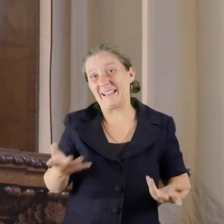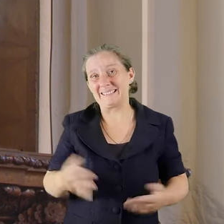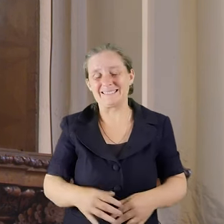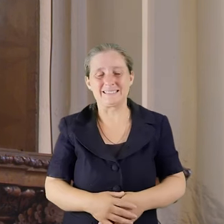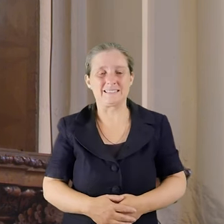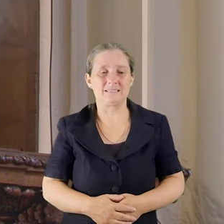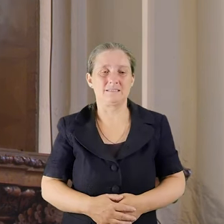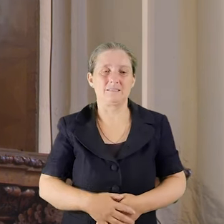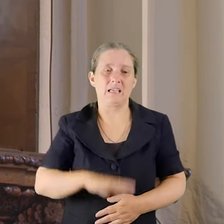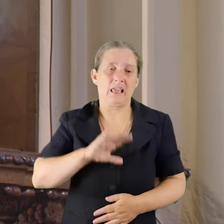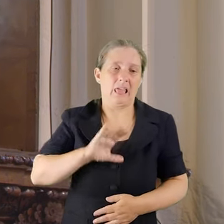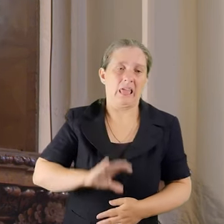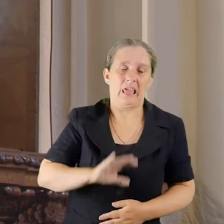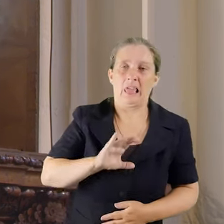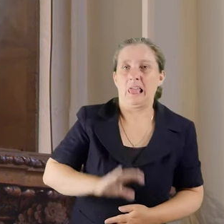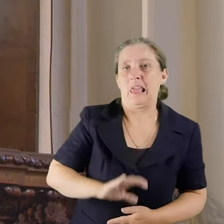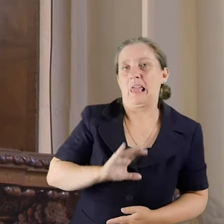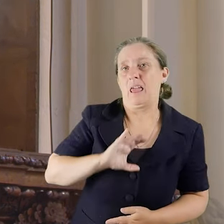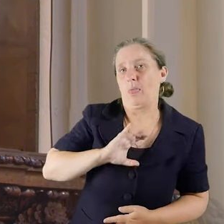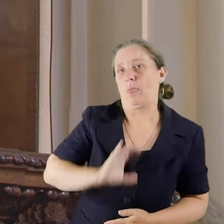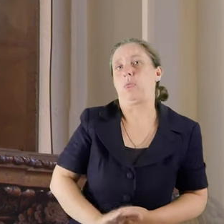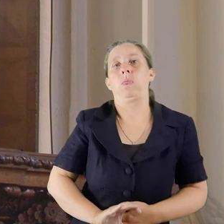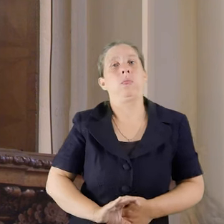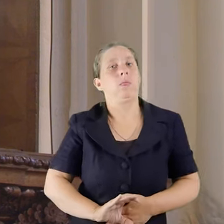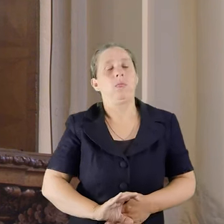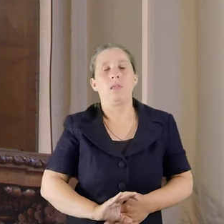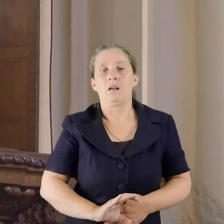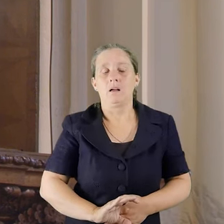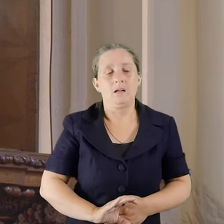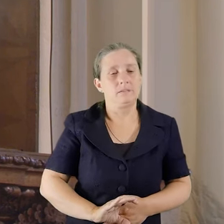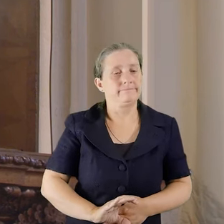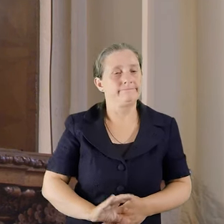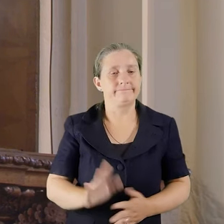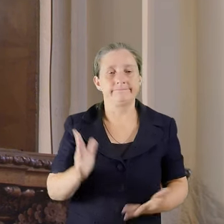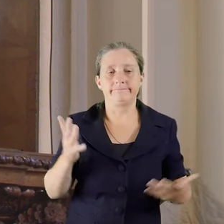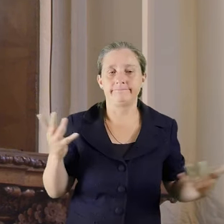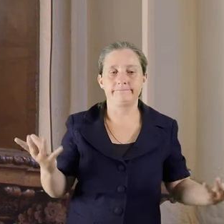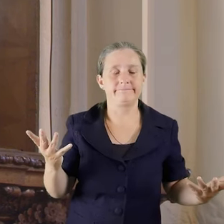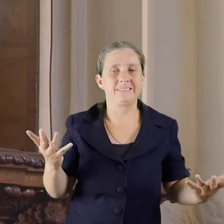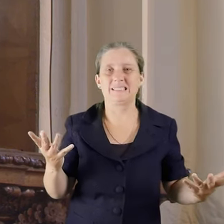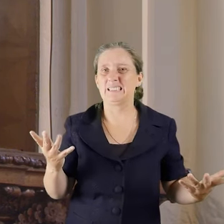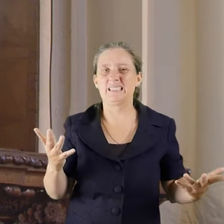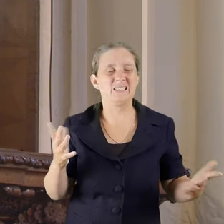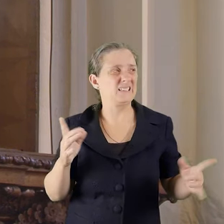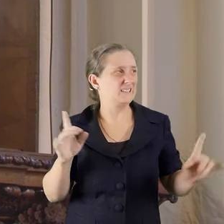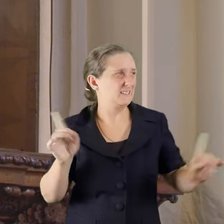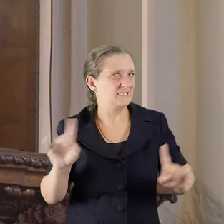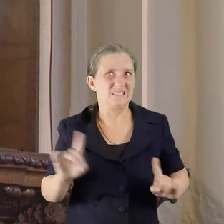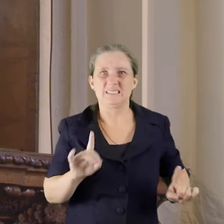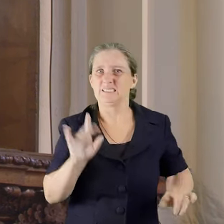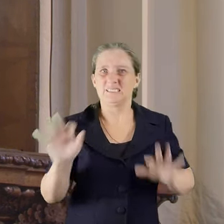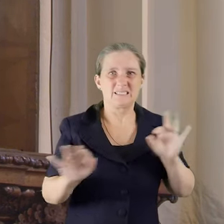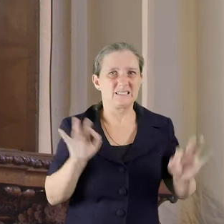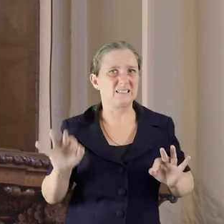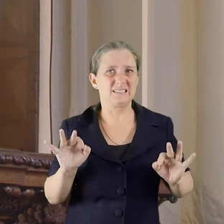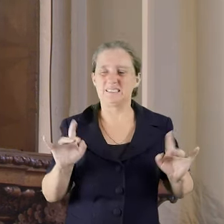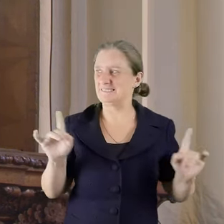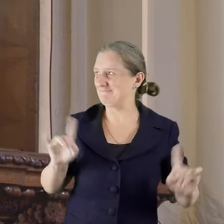Unsurprisingly, his self-confidence was quickly eroded. He began to question pretty much everything.